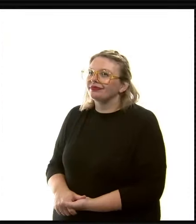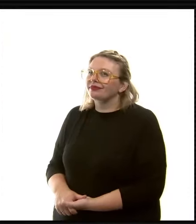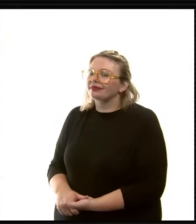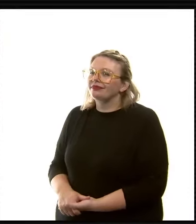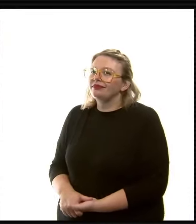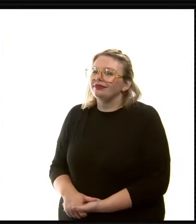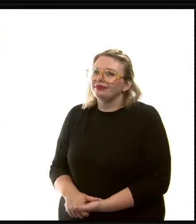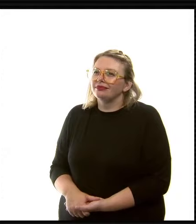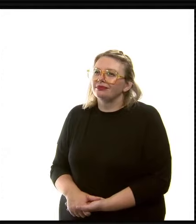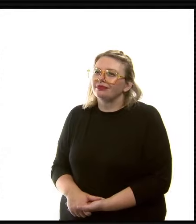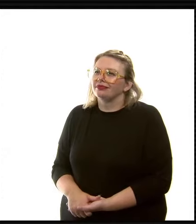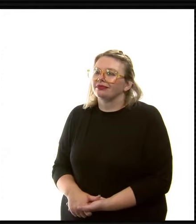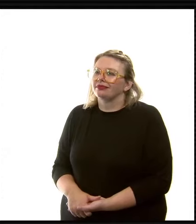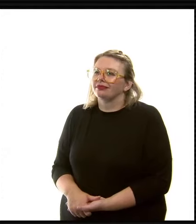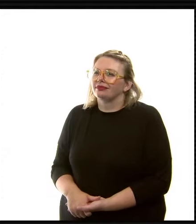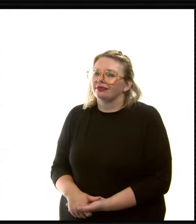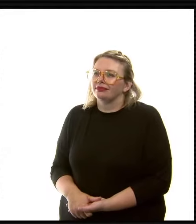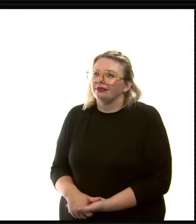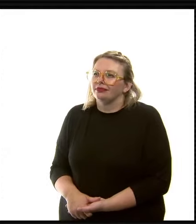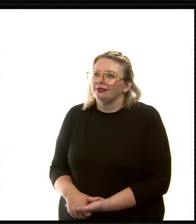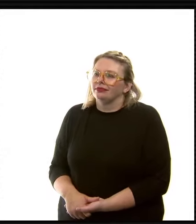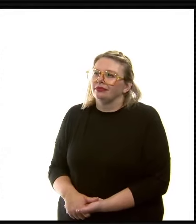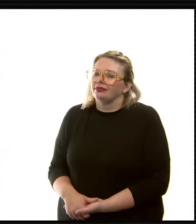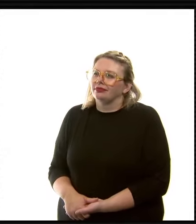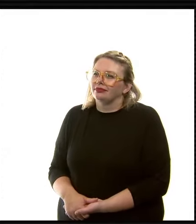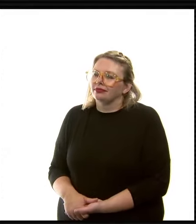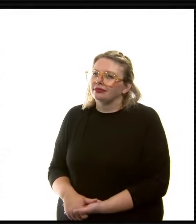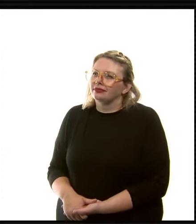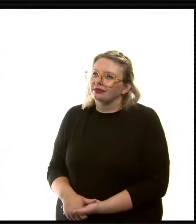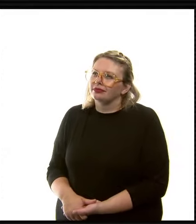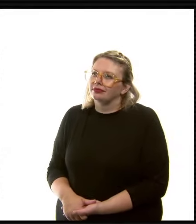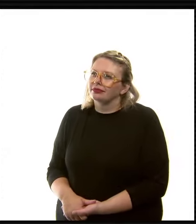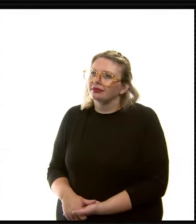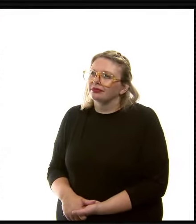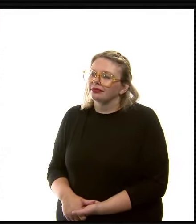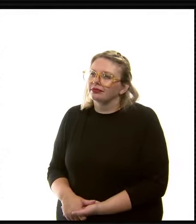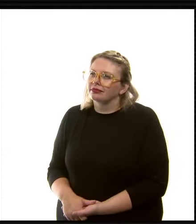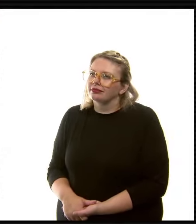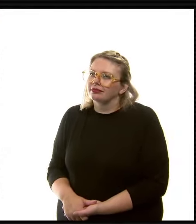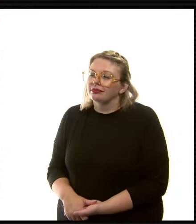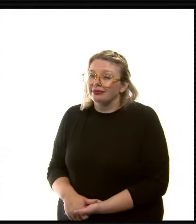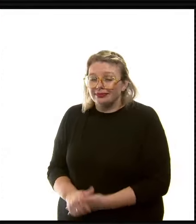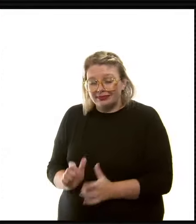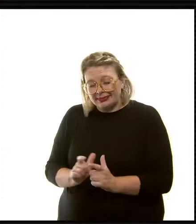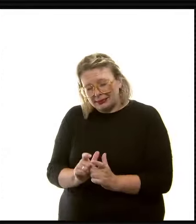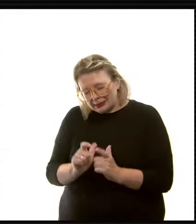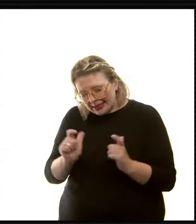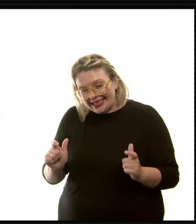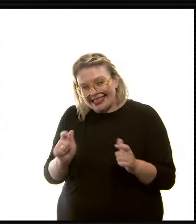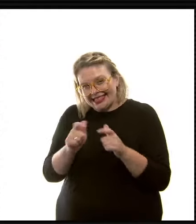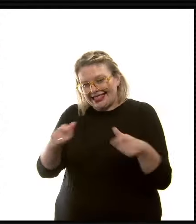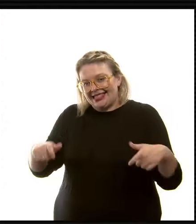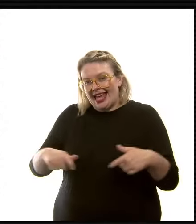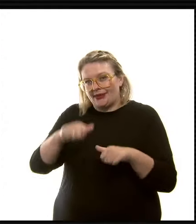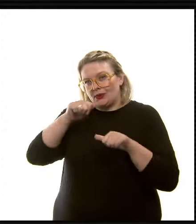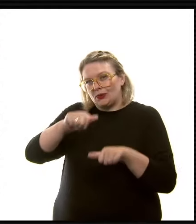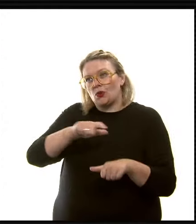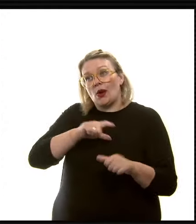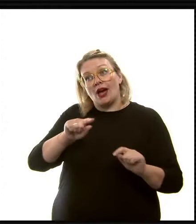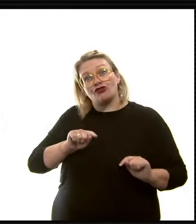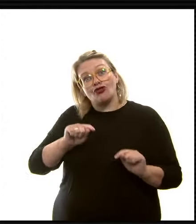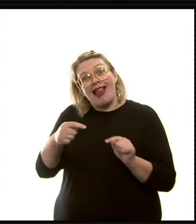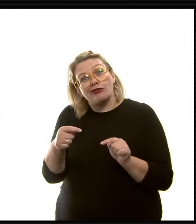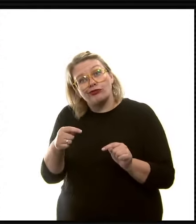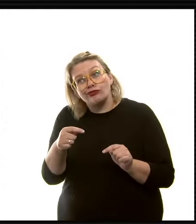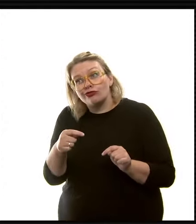Technic sets, I really like the challenge. I think the work pays off. When you have a model at the end that you can